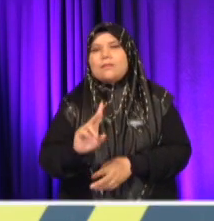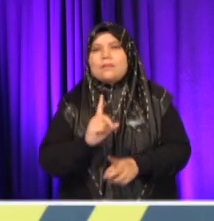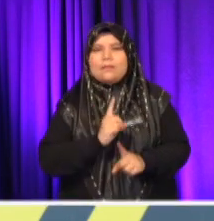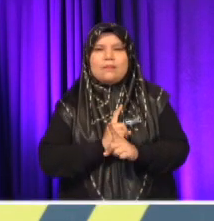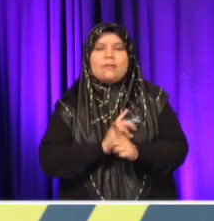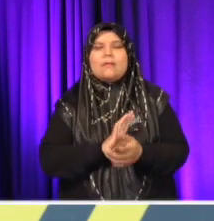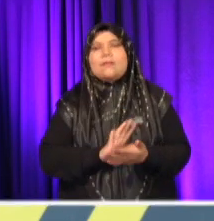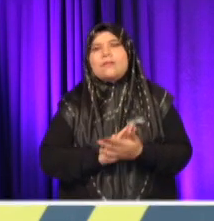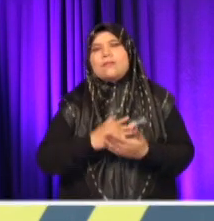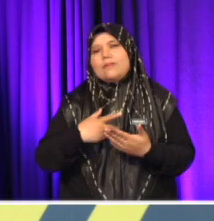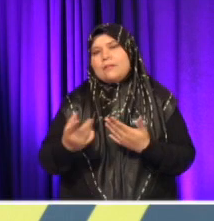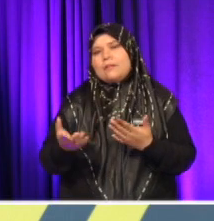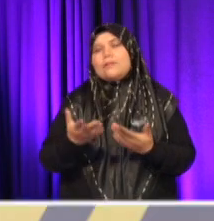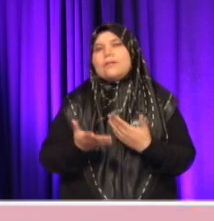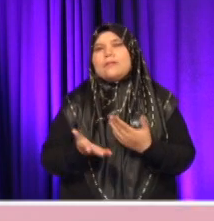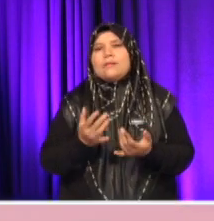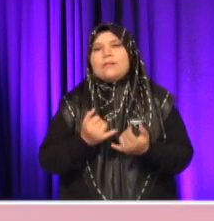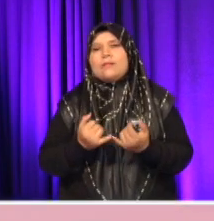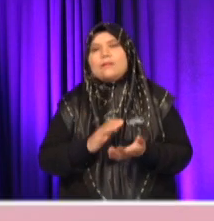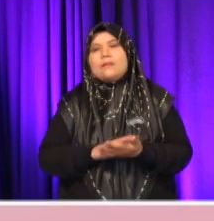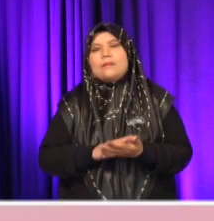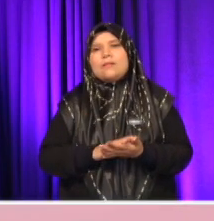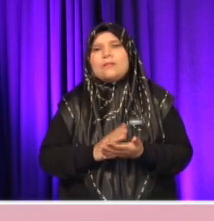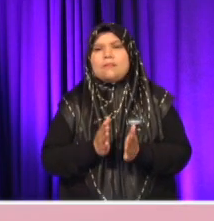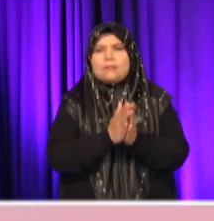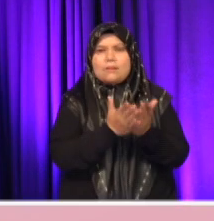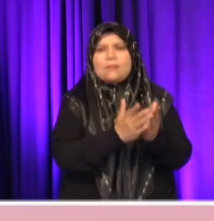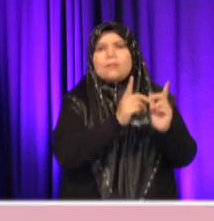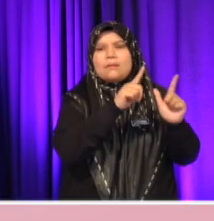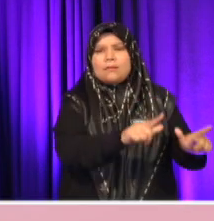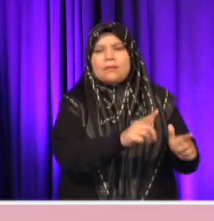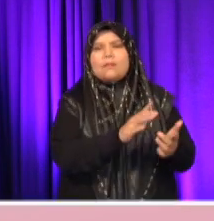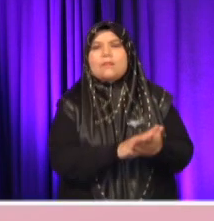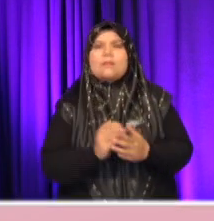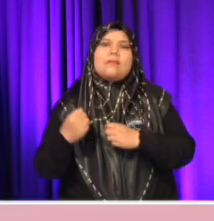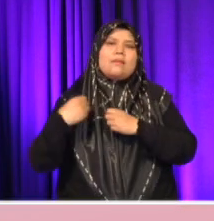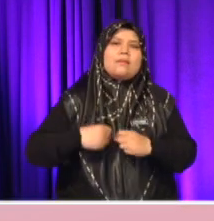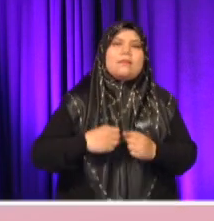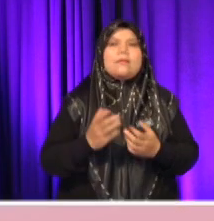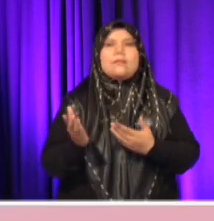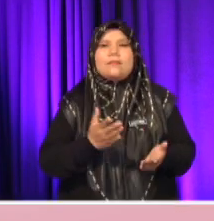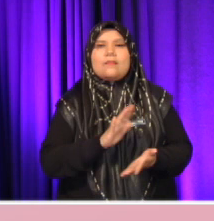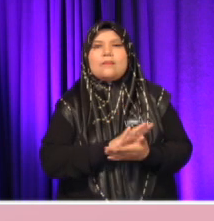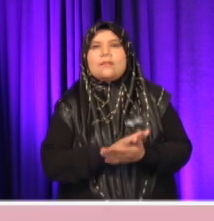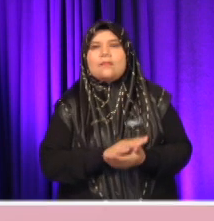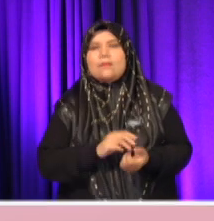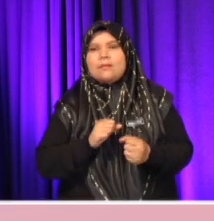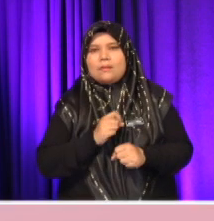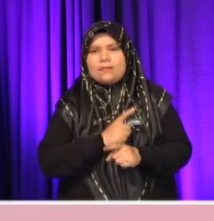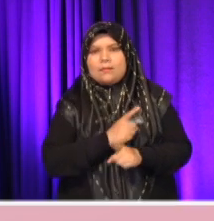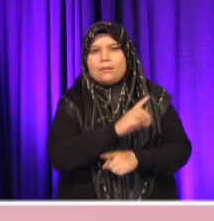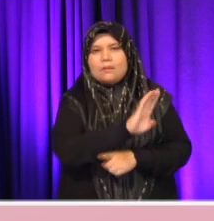the final one. Okay, Alright. number 25. You put your books in this so you can carry them to school. Bag.